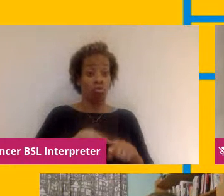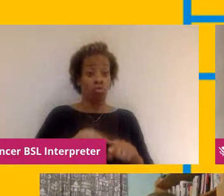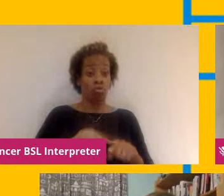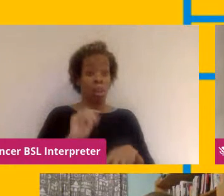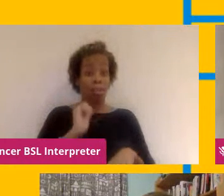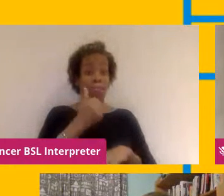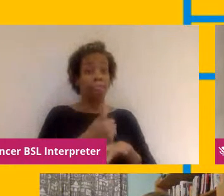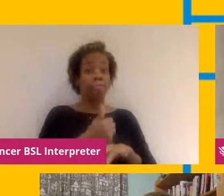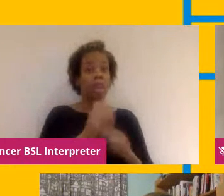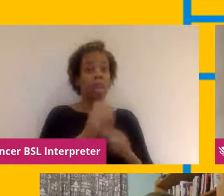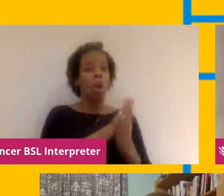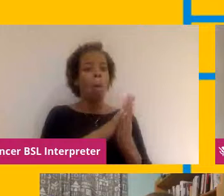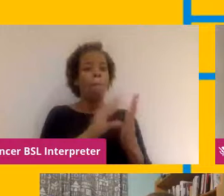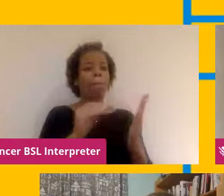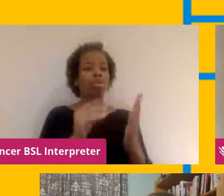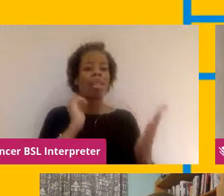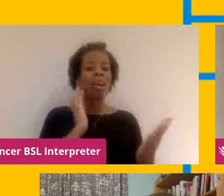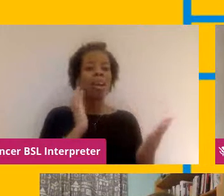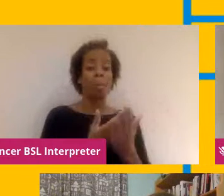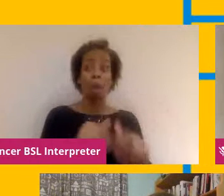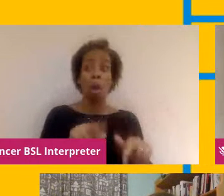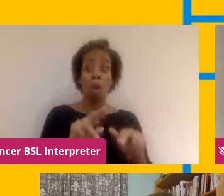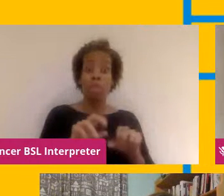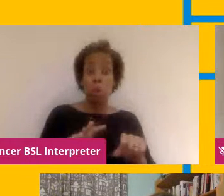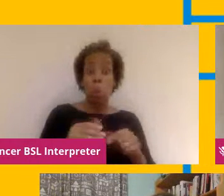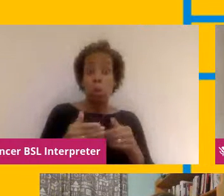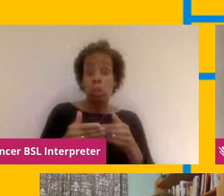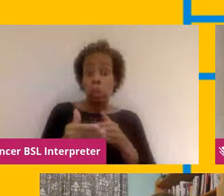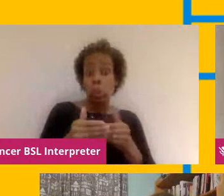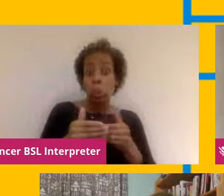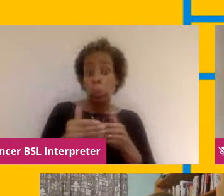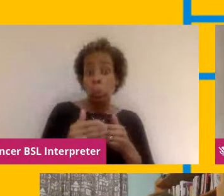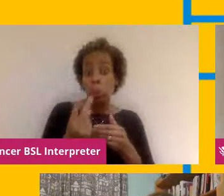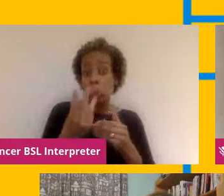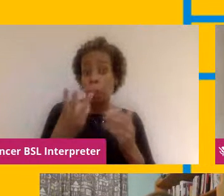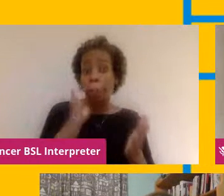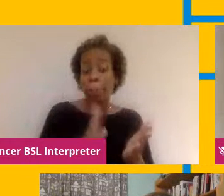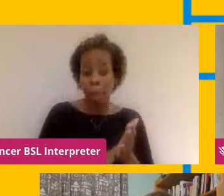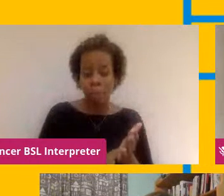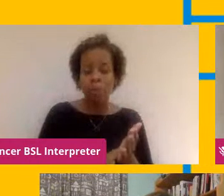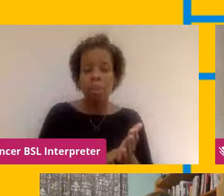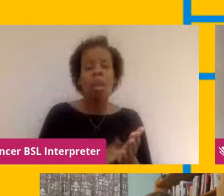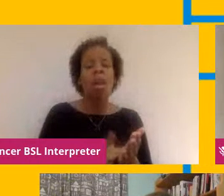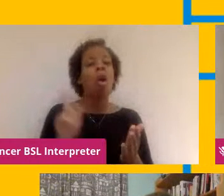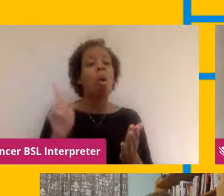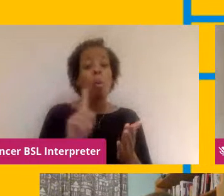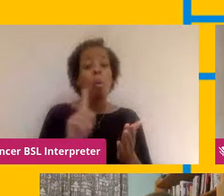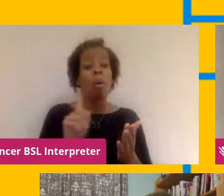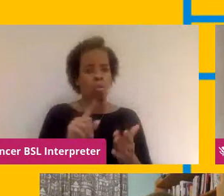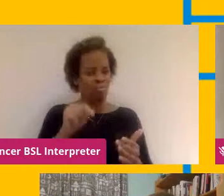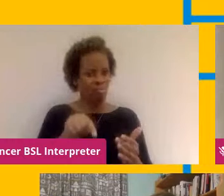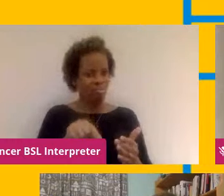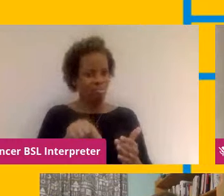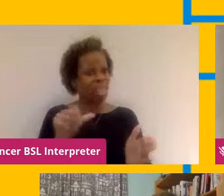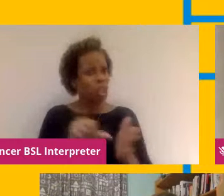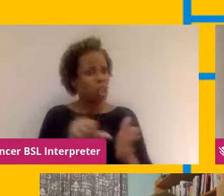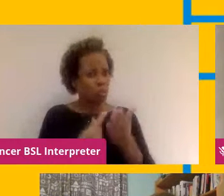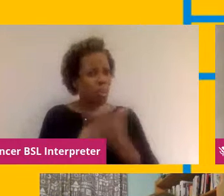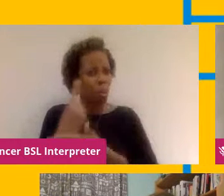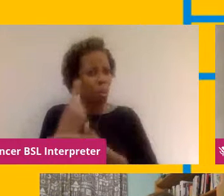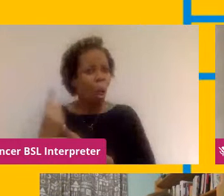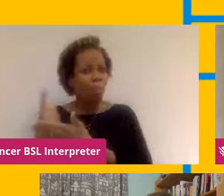branches, hopefully in the next few months, to look at this particular issue, because actually, proper